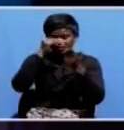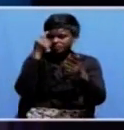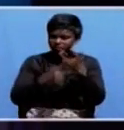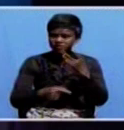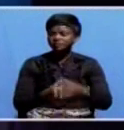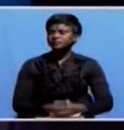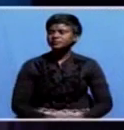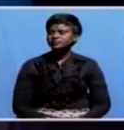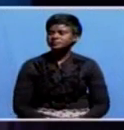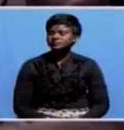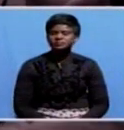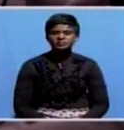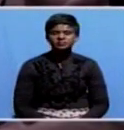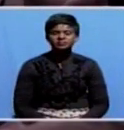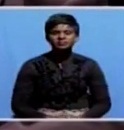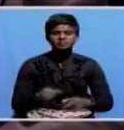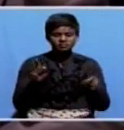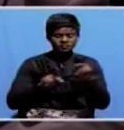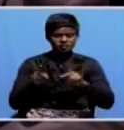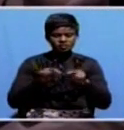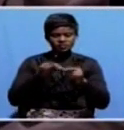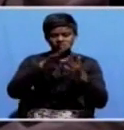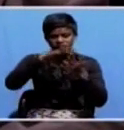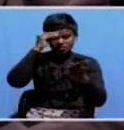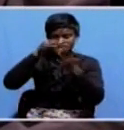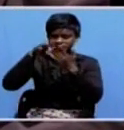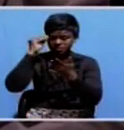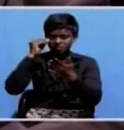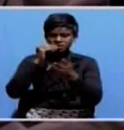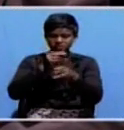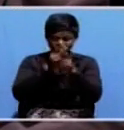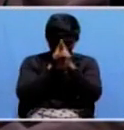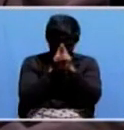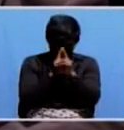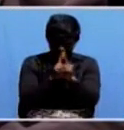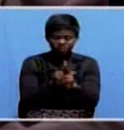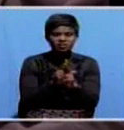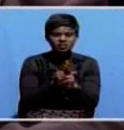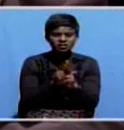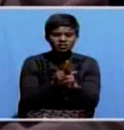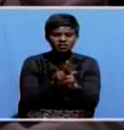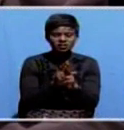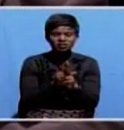Chilumba? People should learn that irrespective of where you come from,